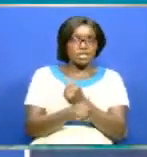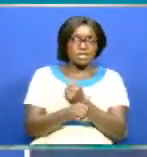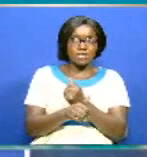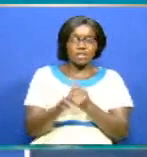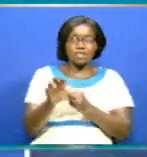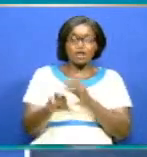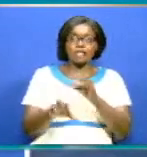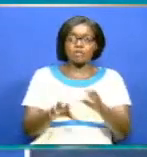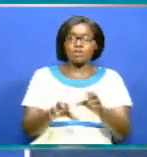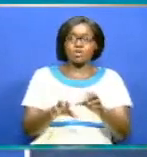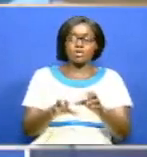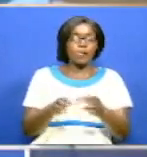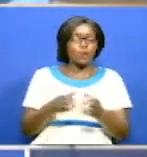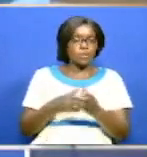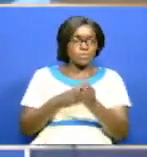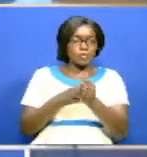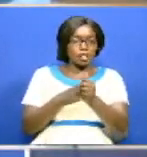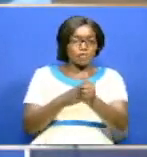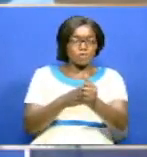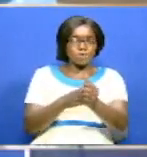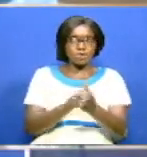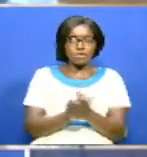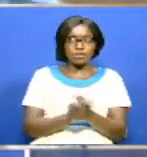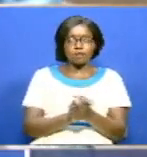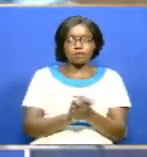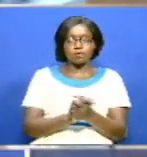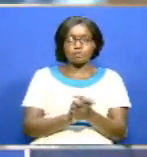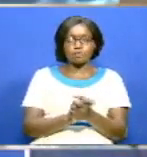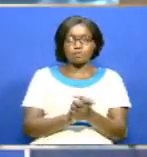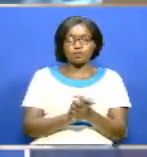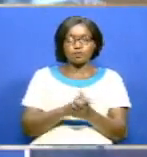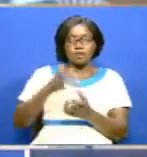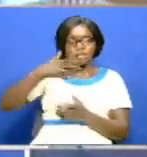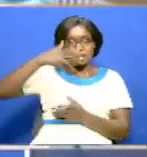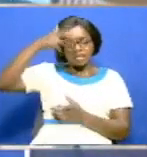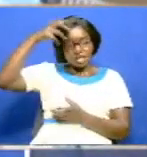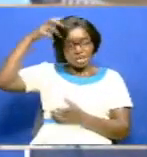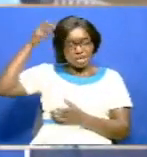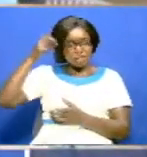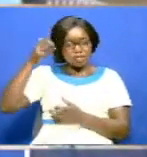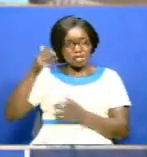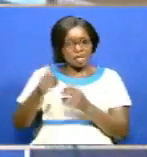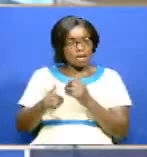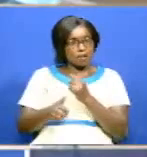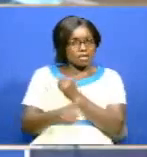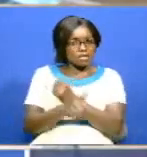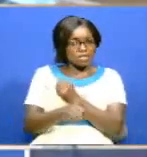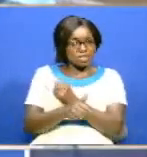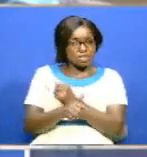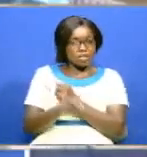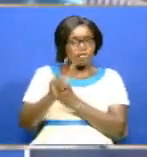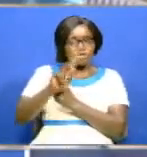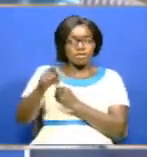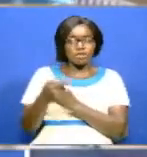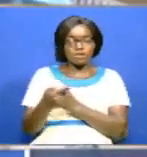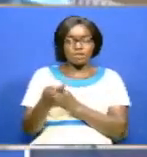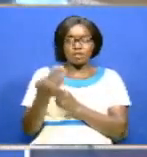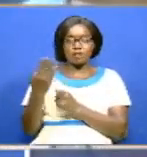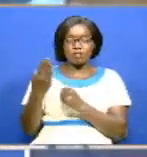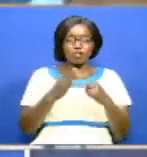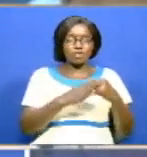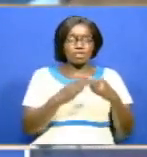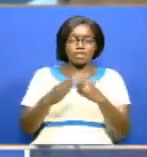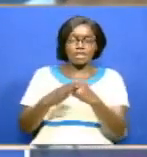Migratory Species Guidelines. So far, lions are endangered. We have 2,489